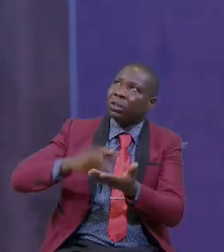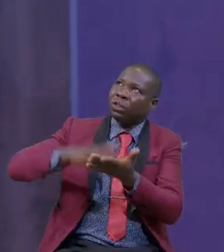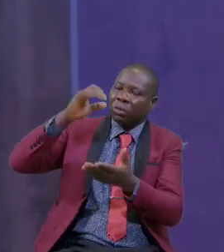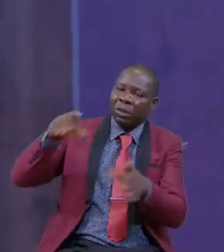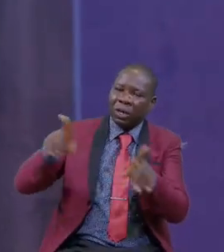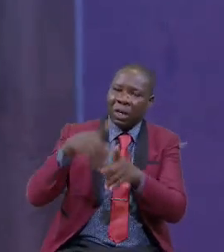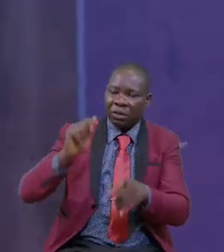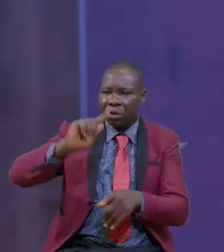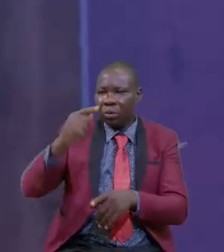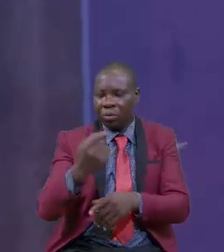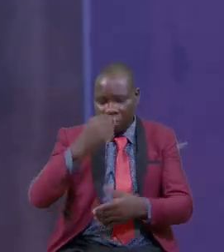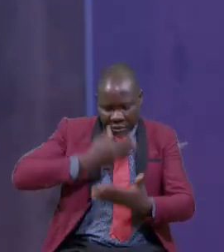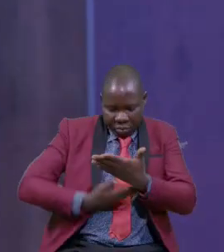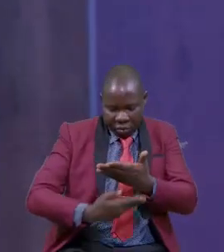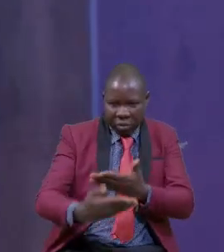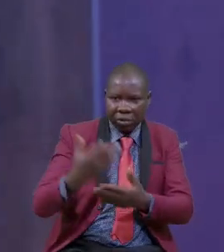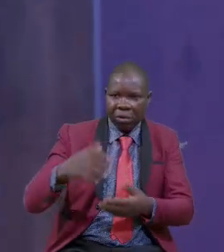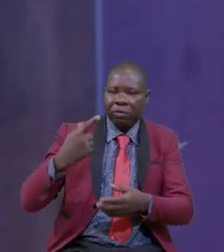Father,